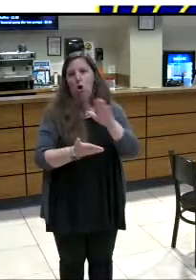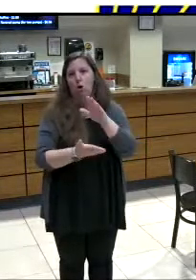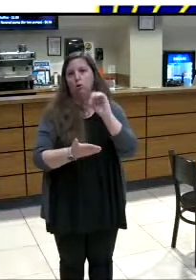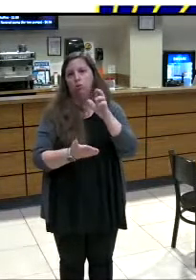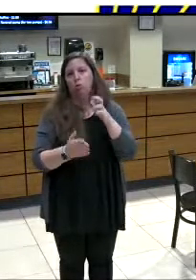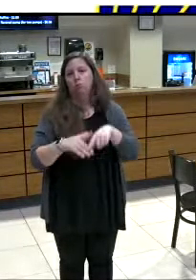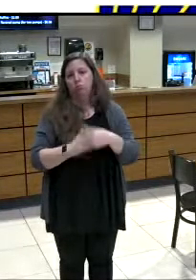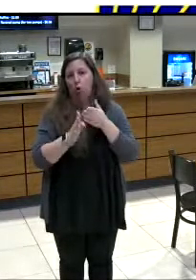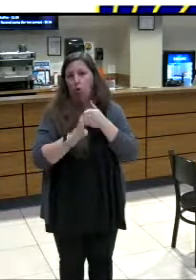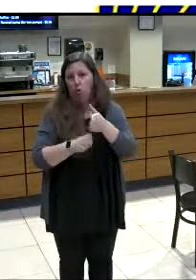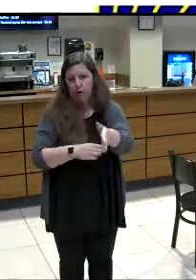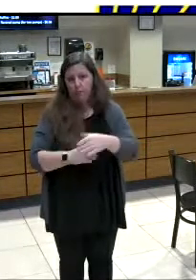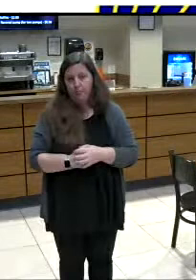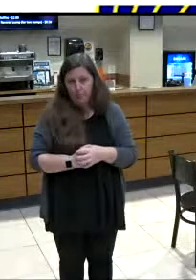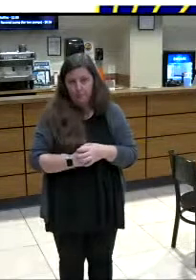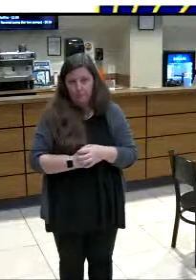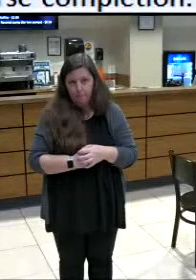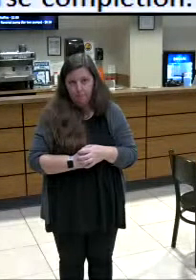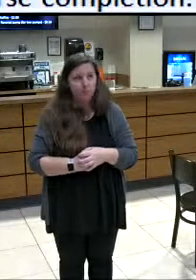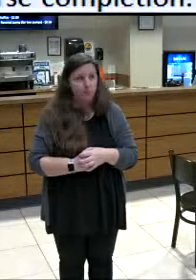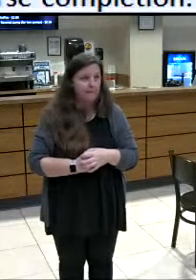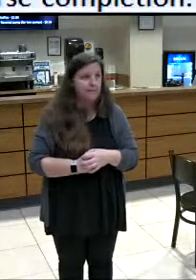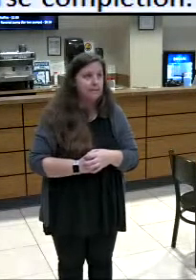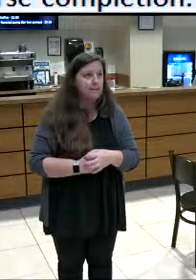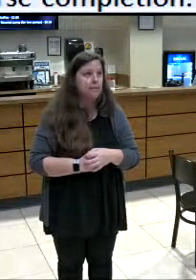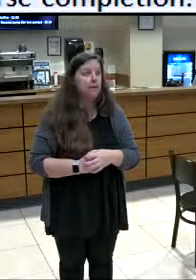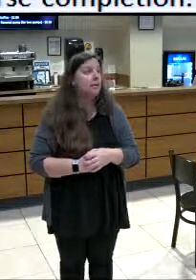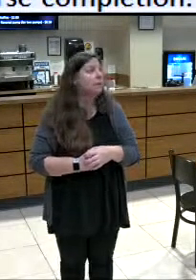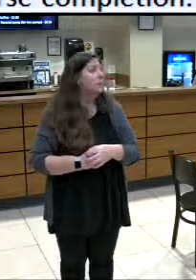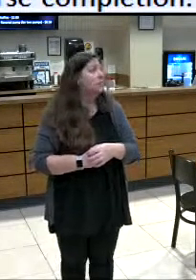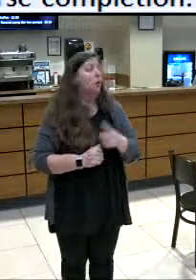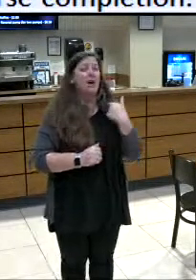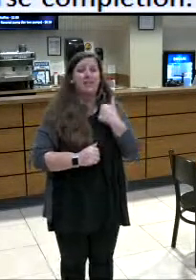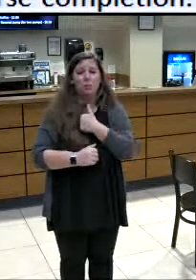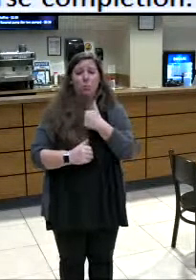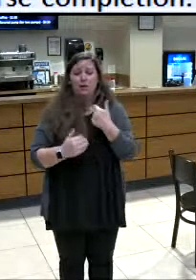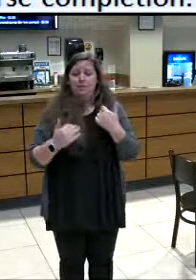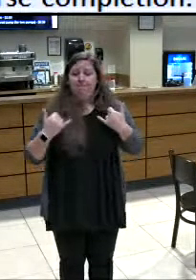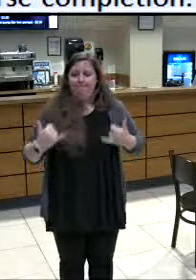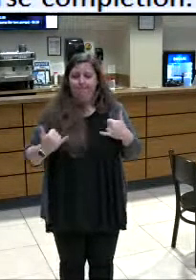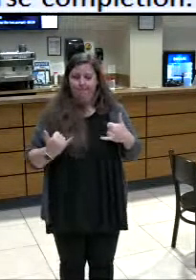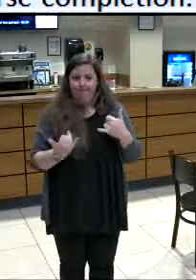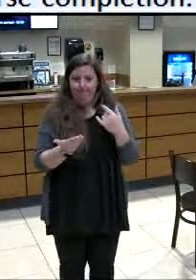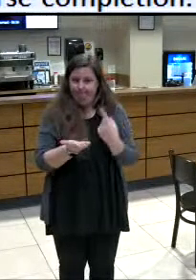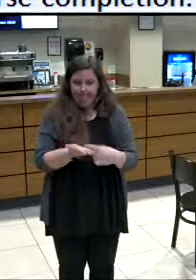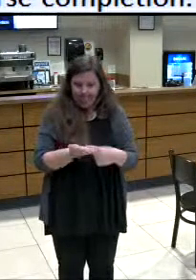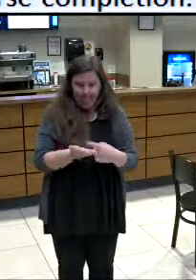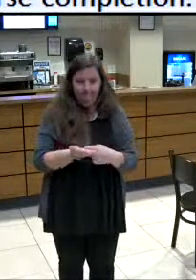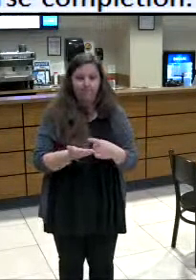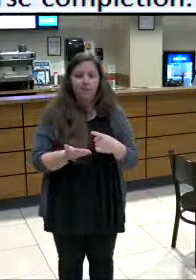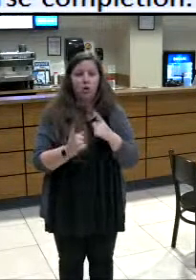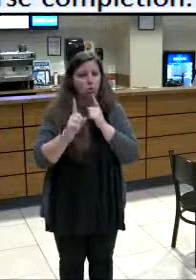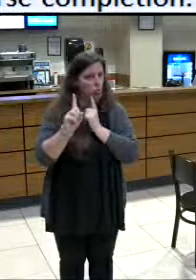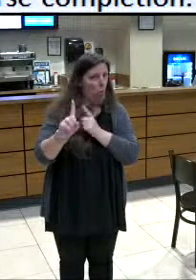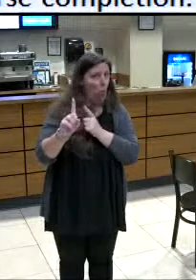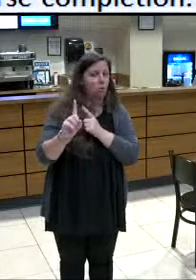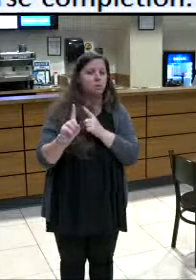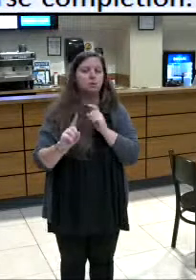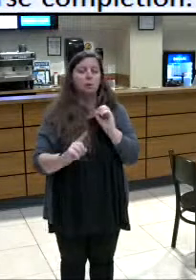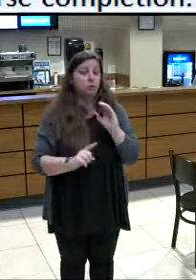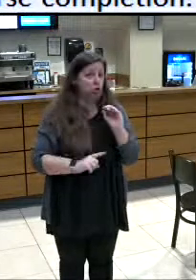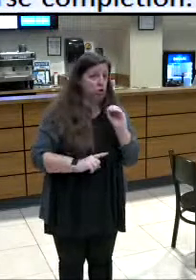Sorry. So as we have the conversation about goals and